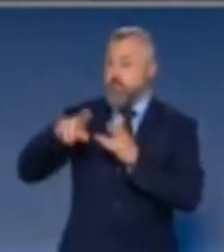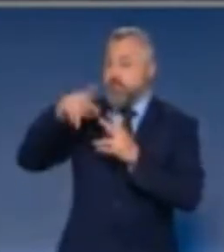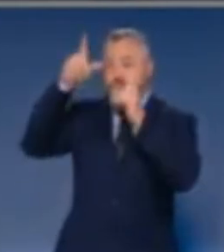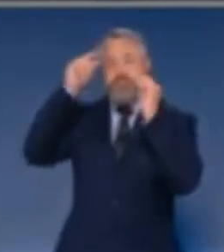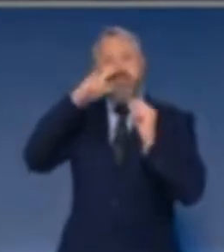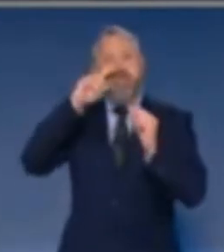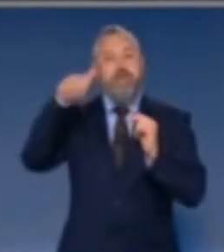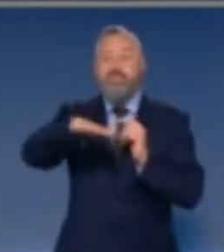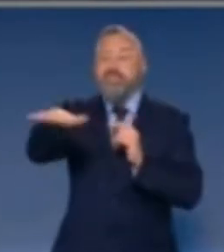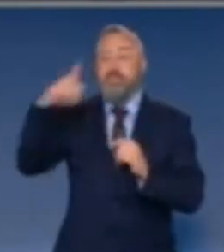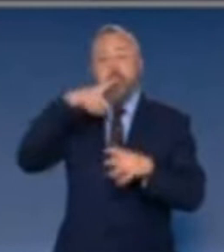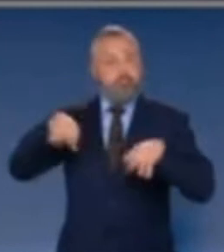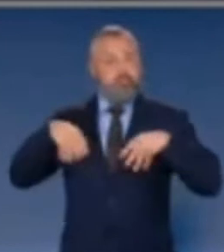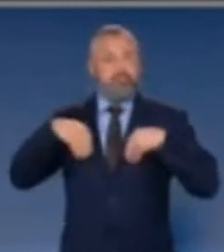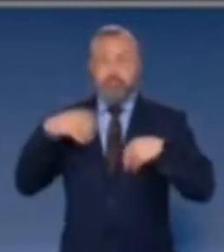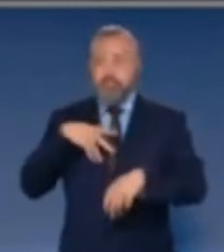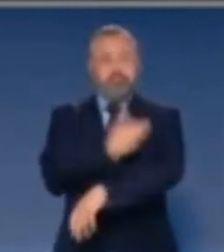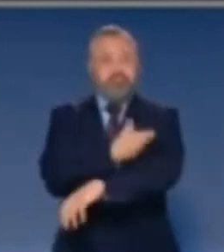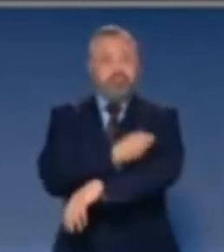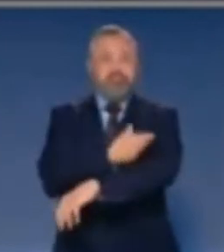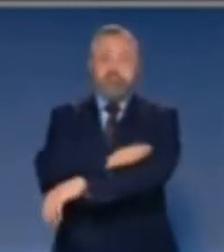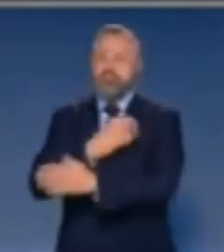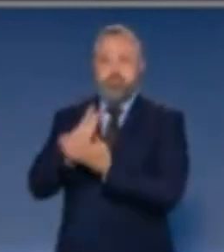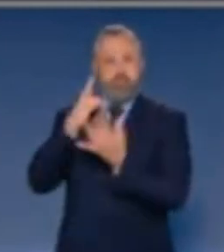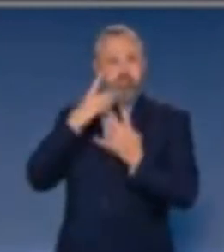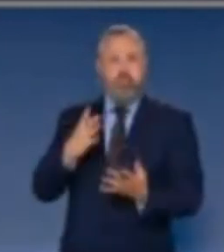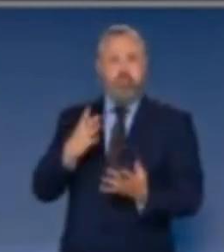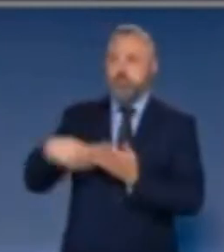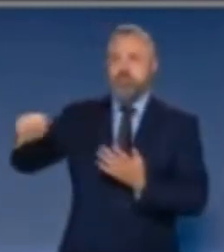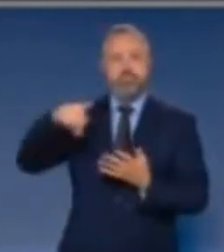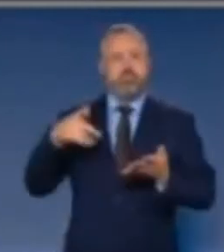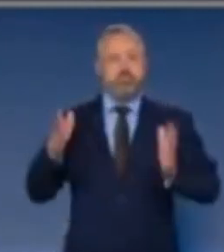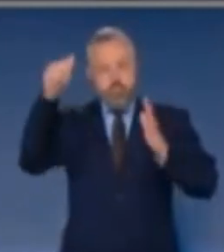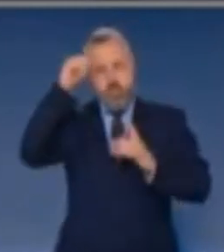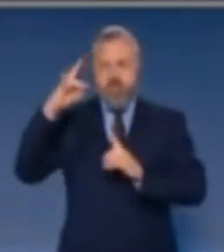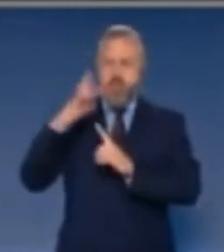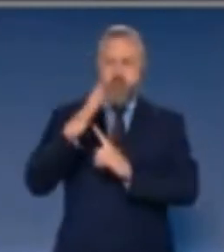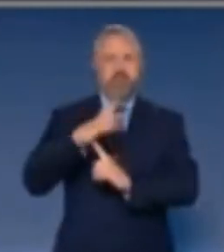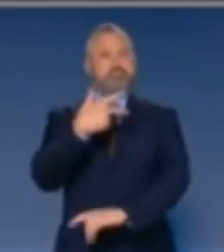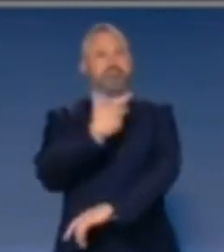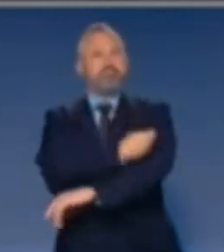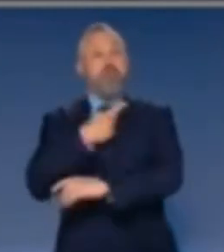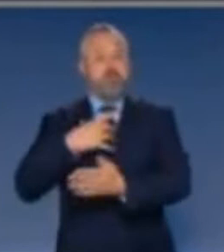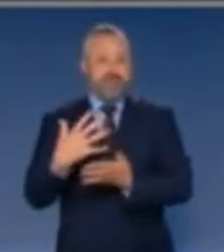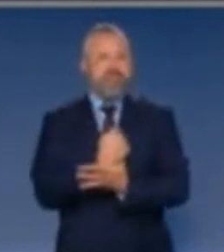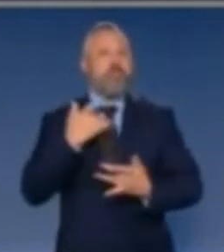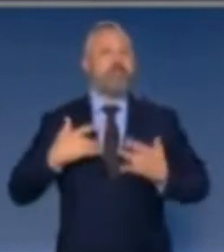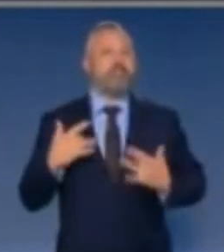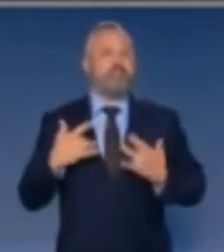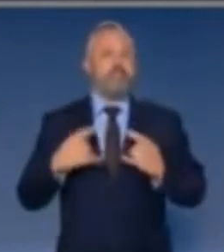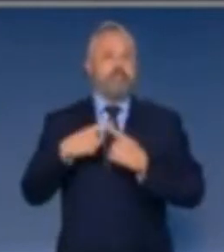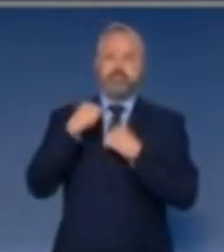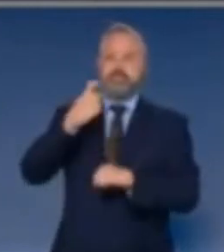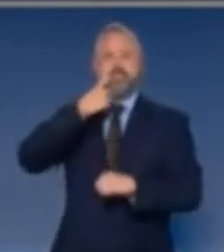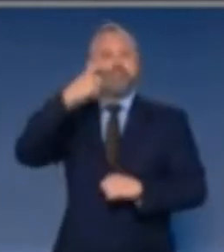the people of Australia accept the importance of this vaccine in saving lives and preventing serious illness.